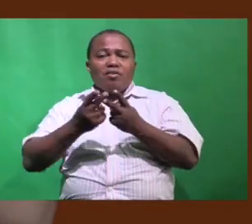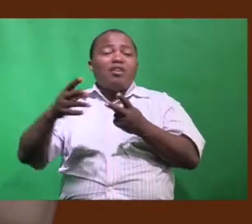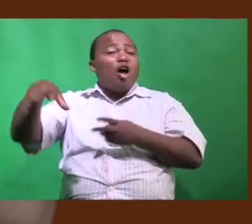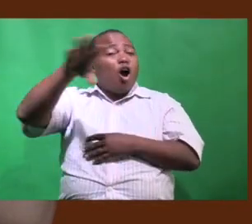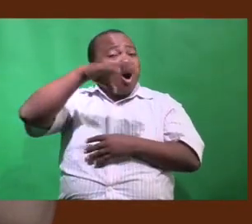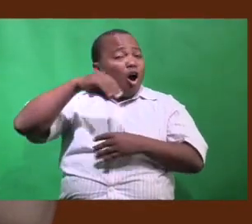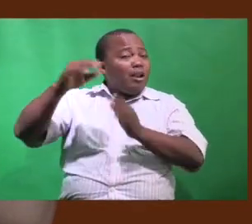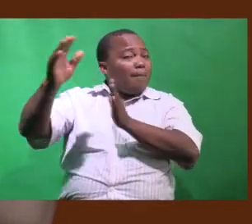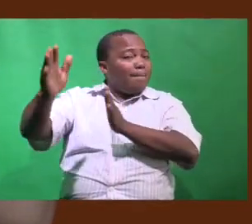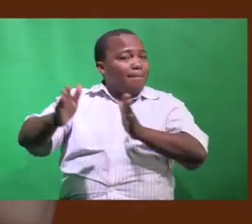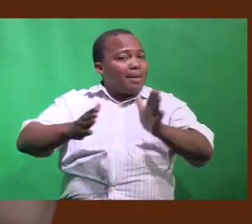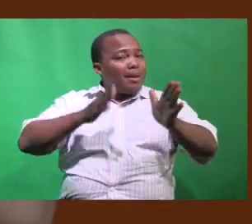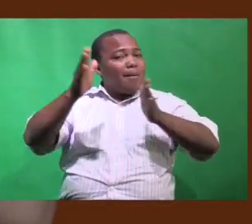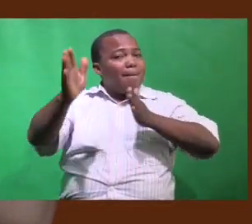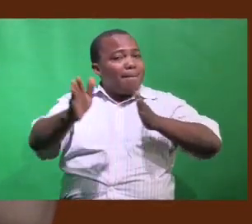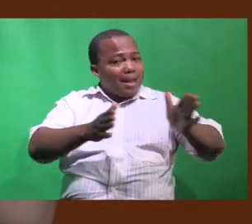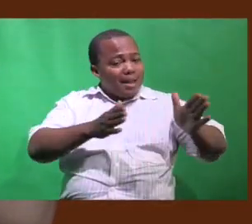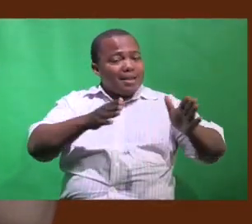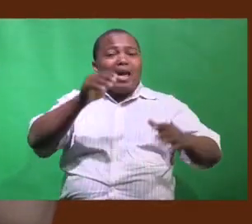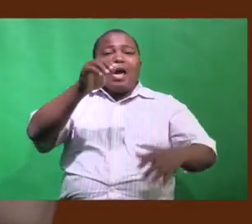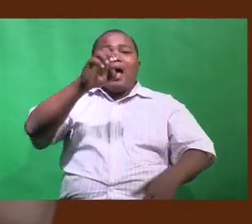And all prepaid